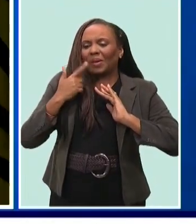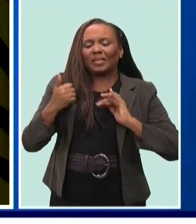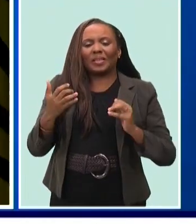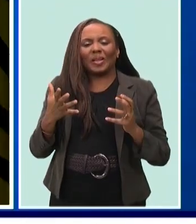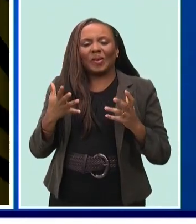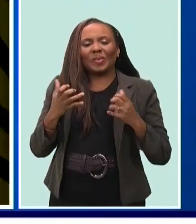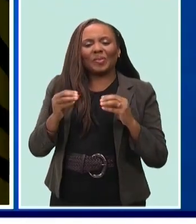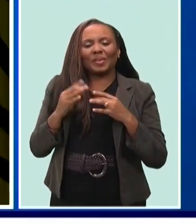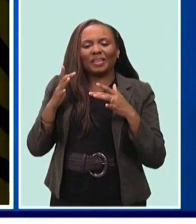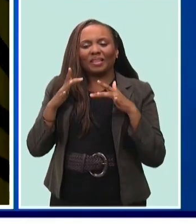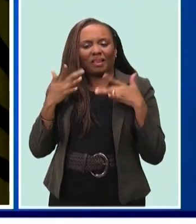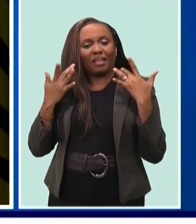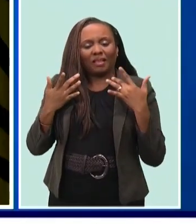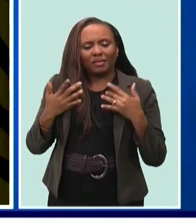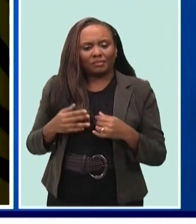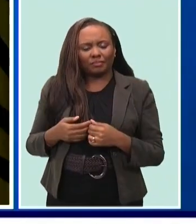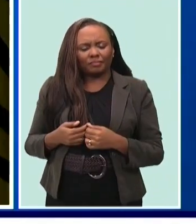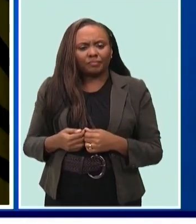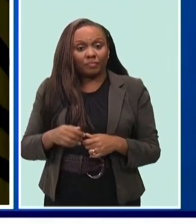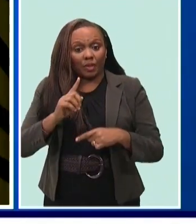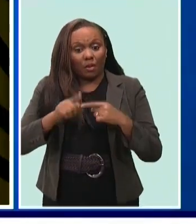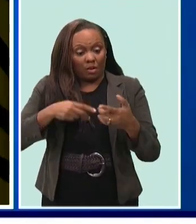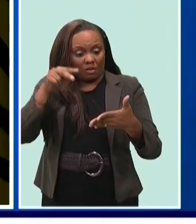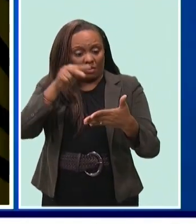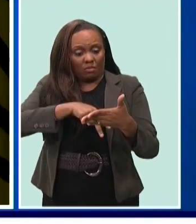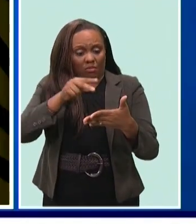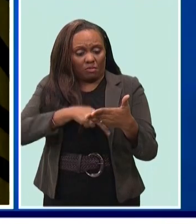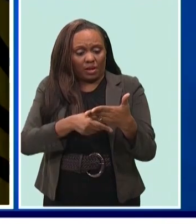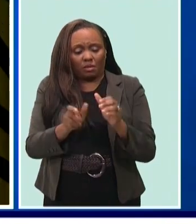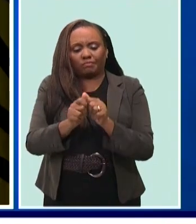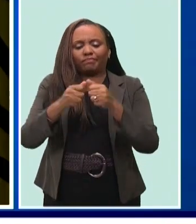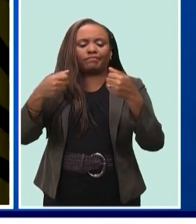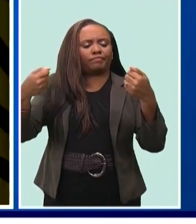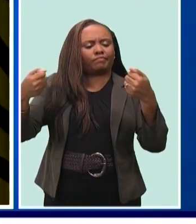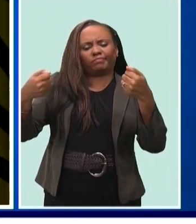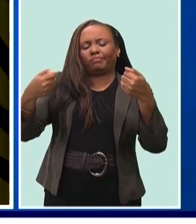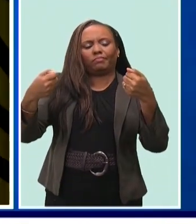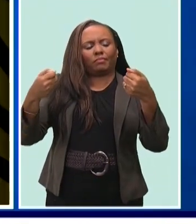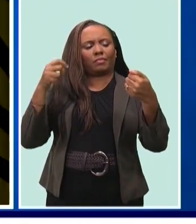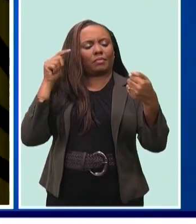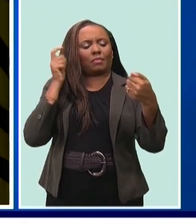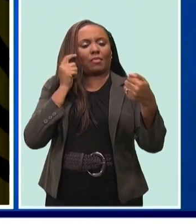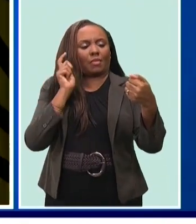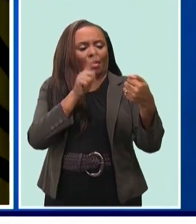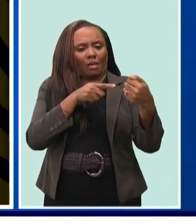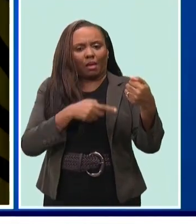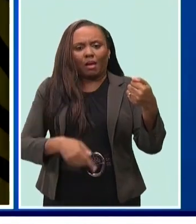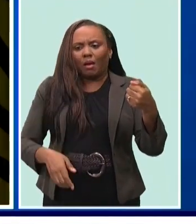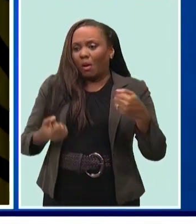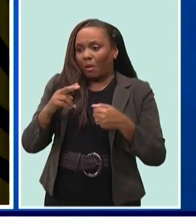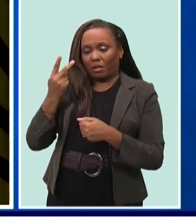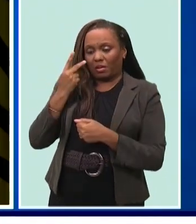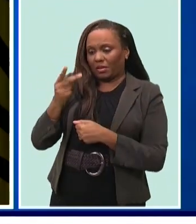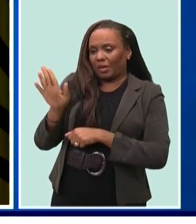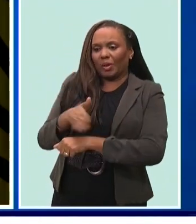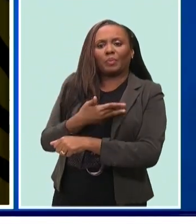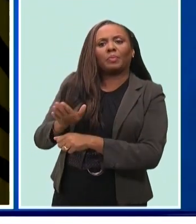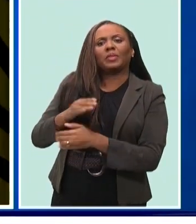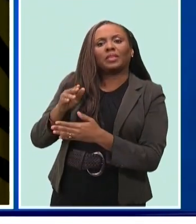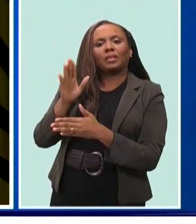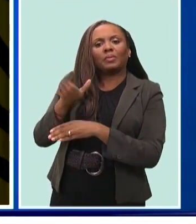superficial. When you look at magazines or you watch the TV or you watch a video, a music video,